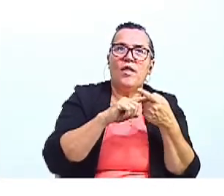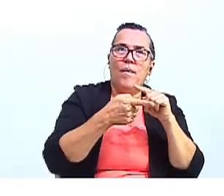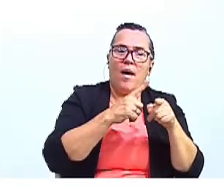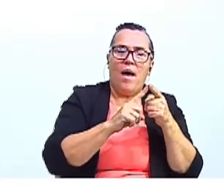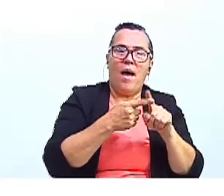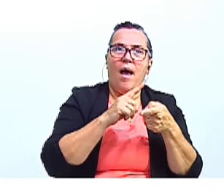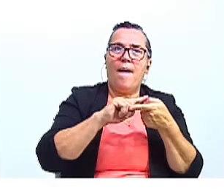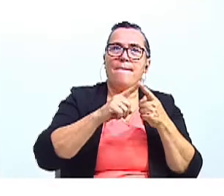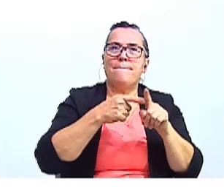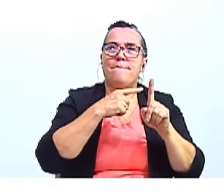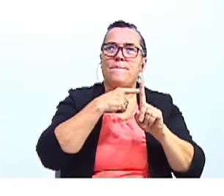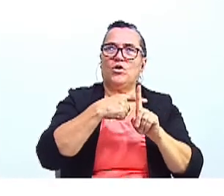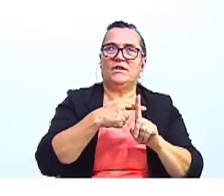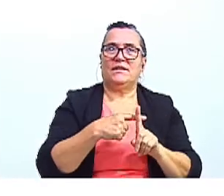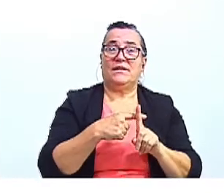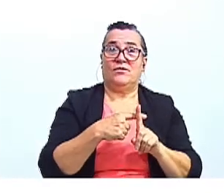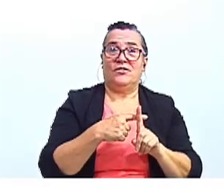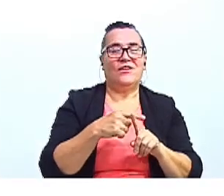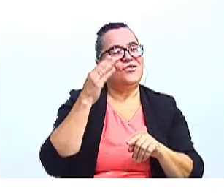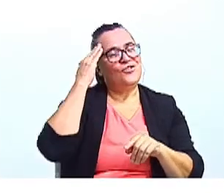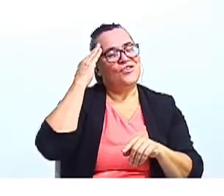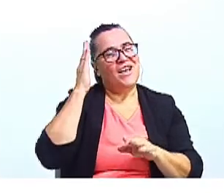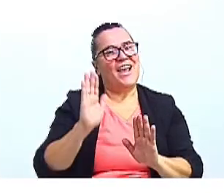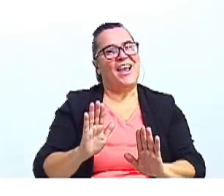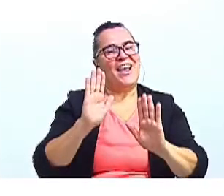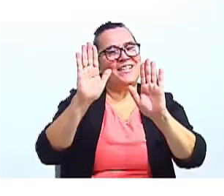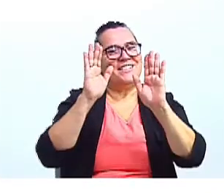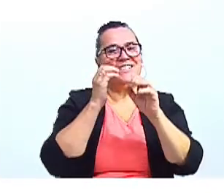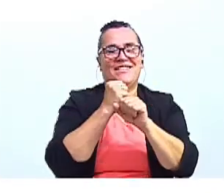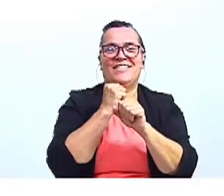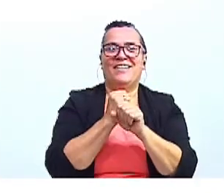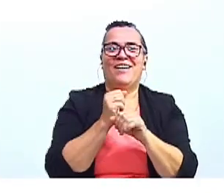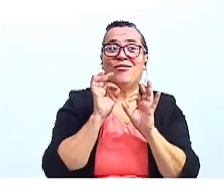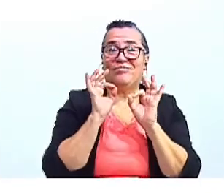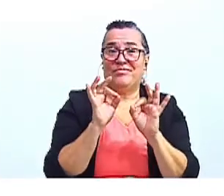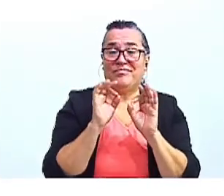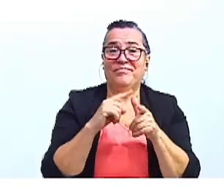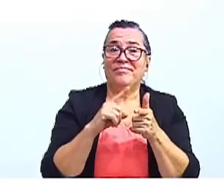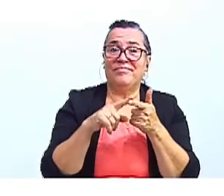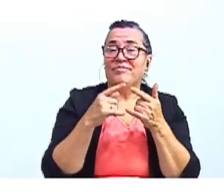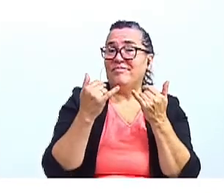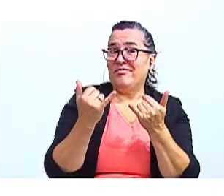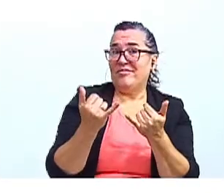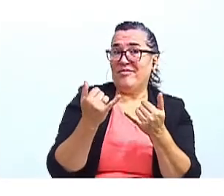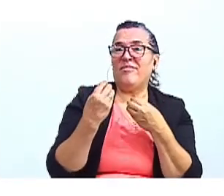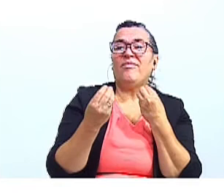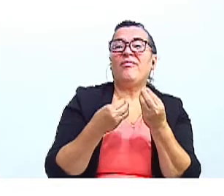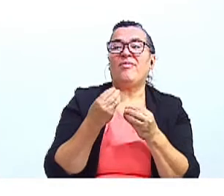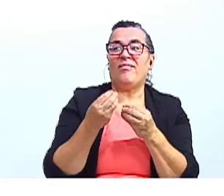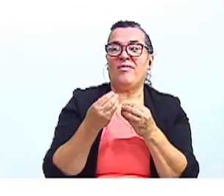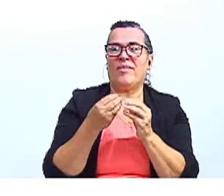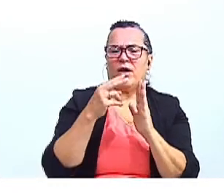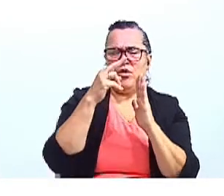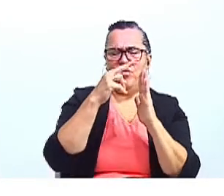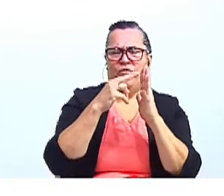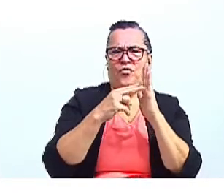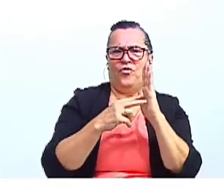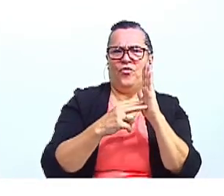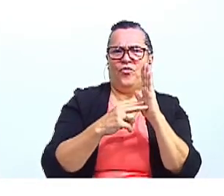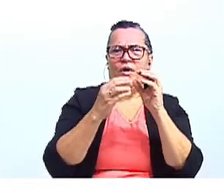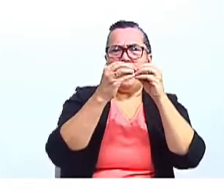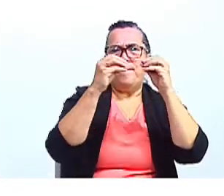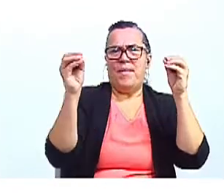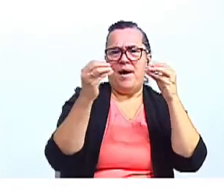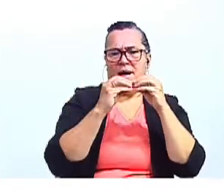did a very good job. Okay? Very good. Okay. Now we're going to read the paragraphs for